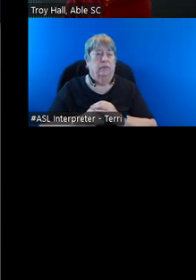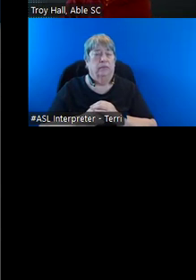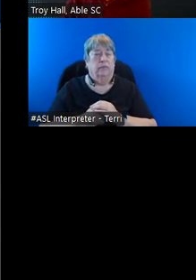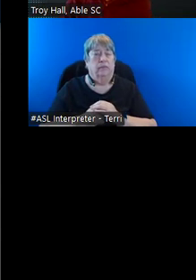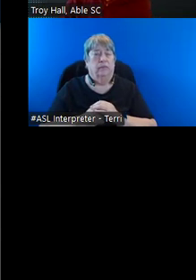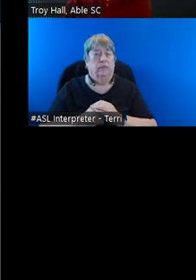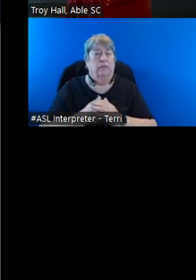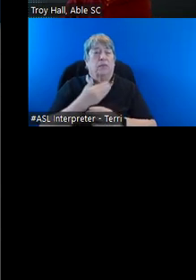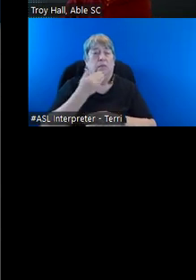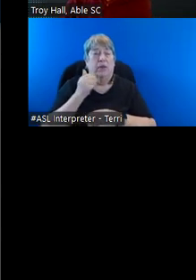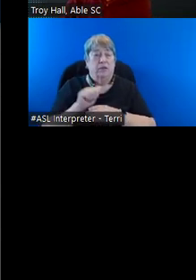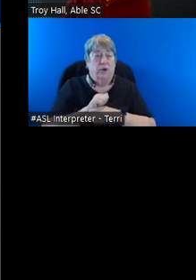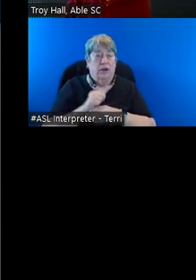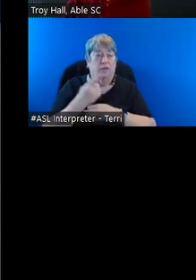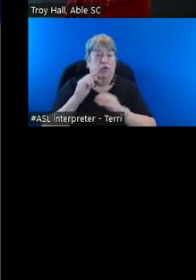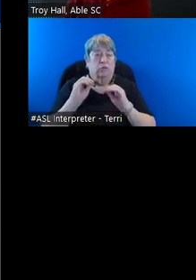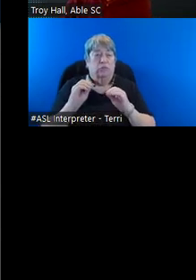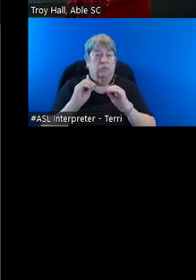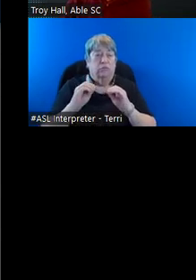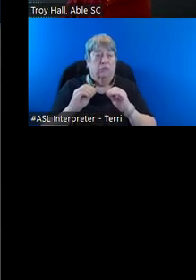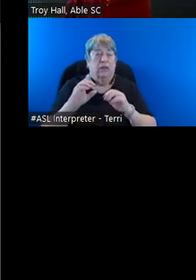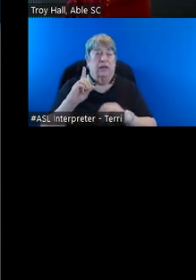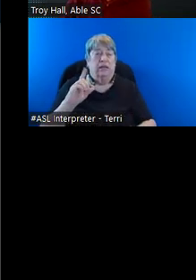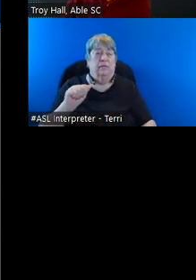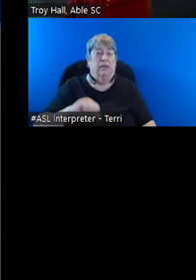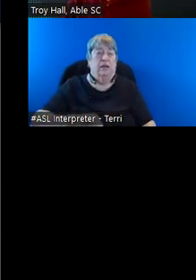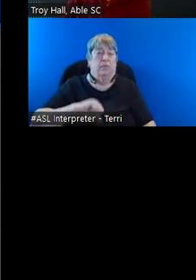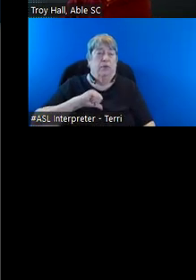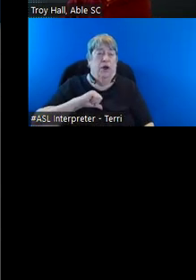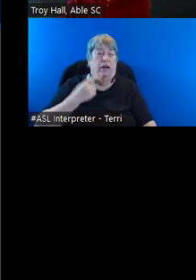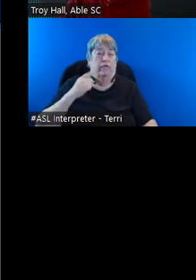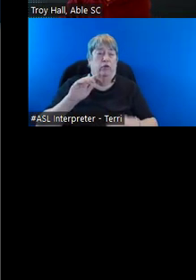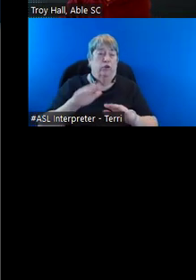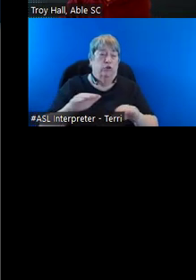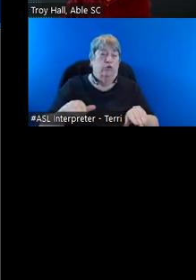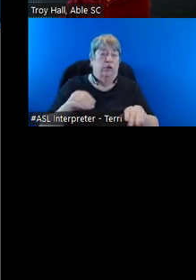Best practices for teaching disability pride to children and youth. Love that one.